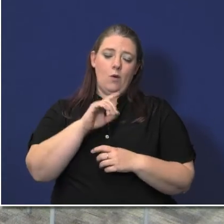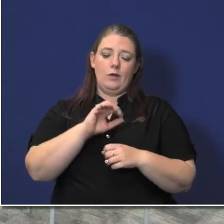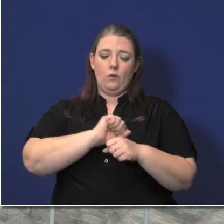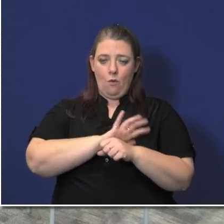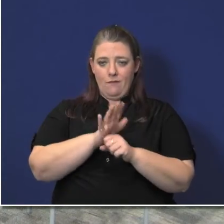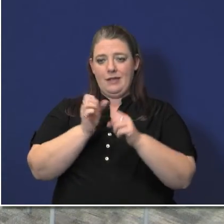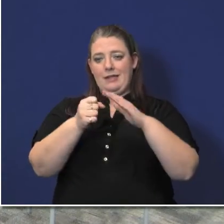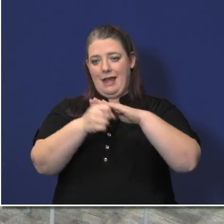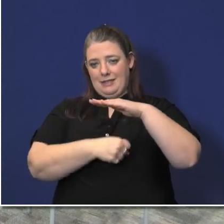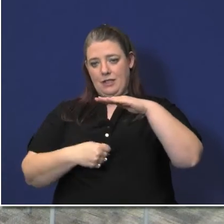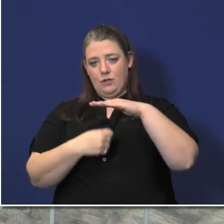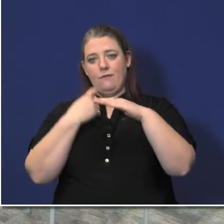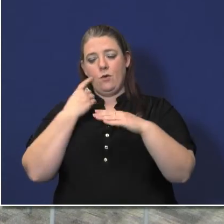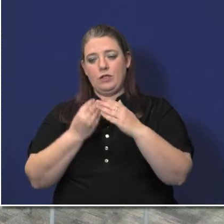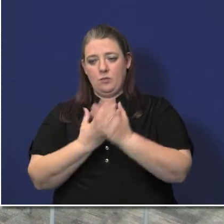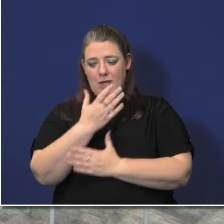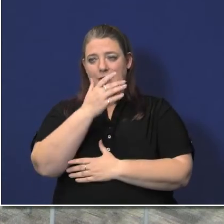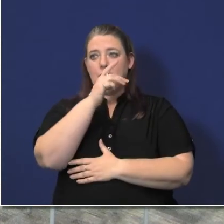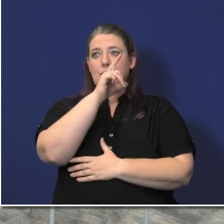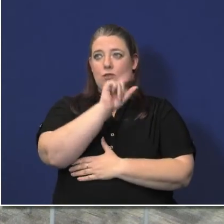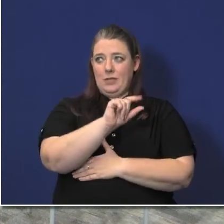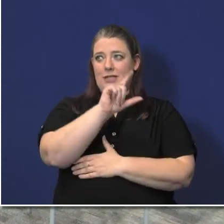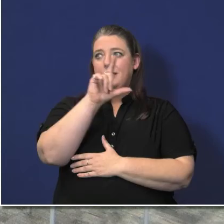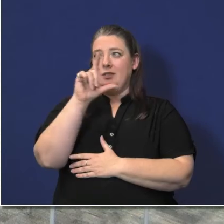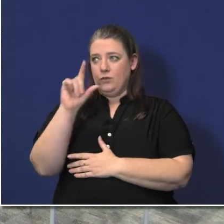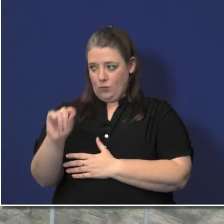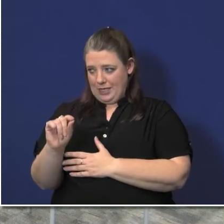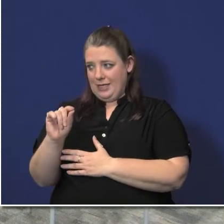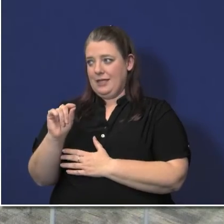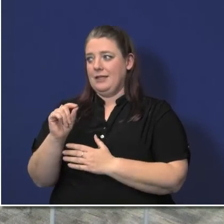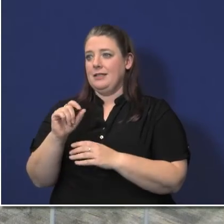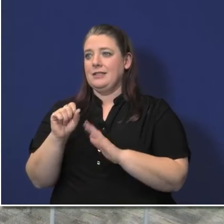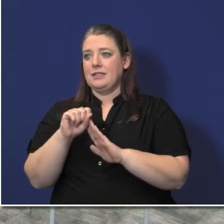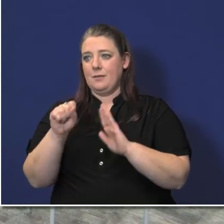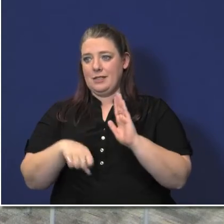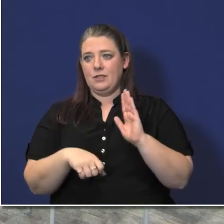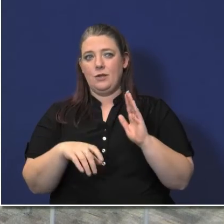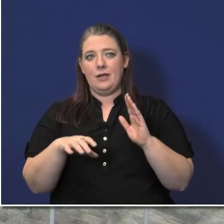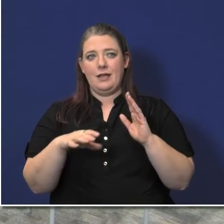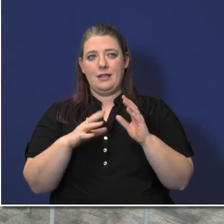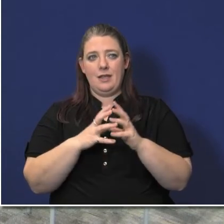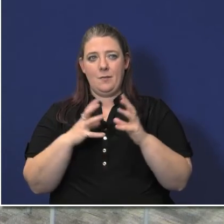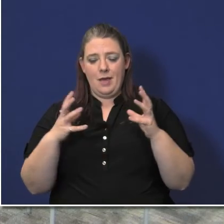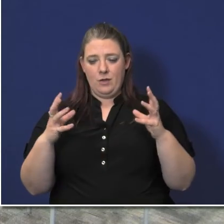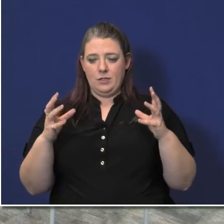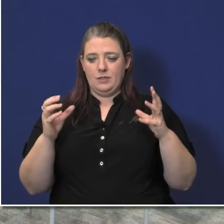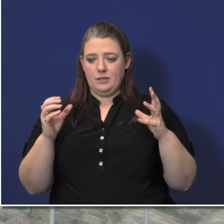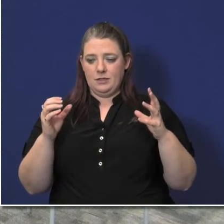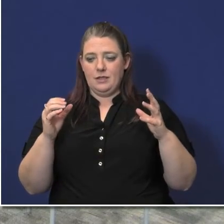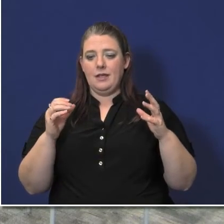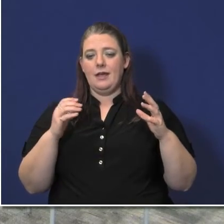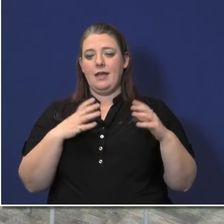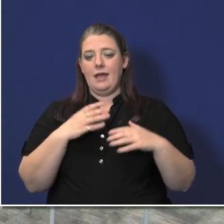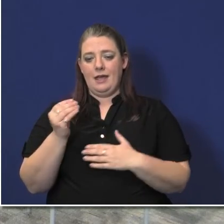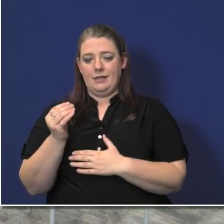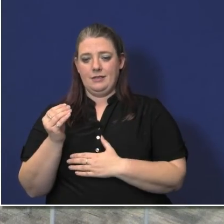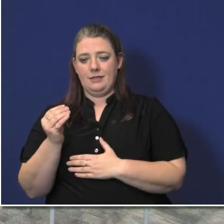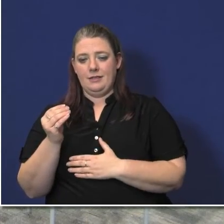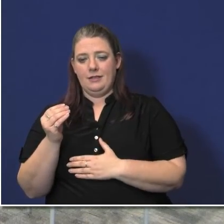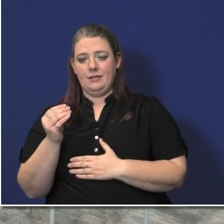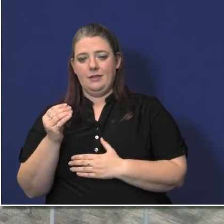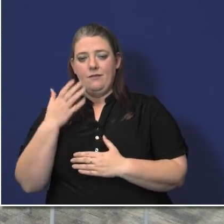spring 2020 semester in the amount and for